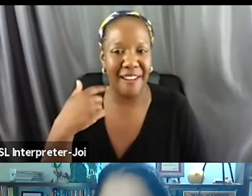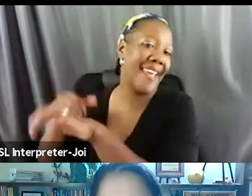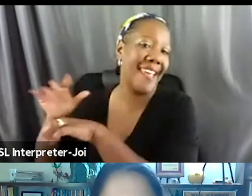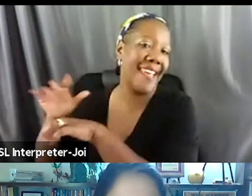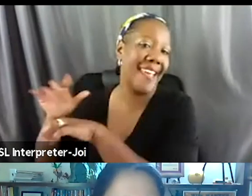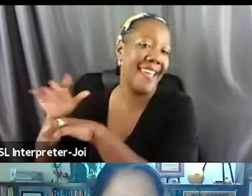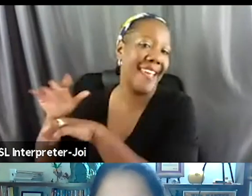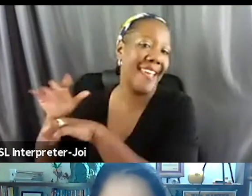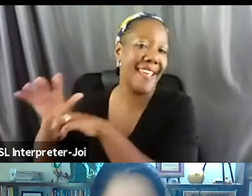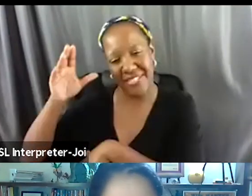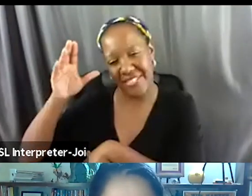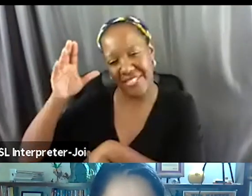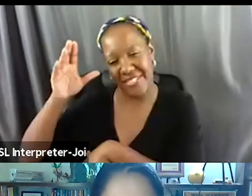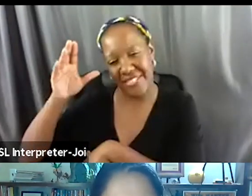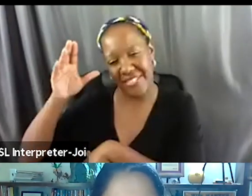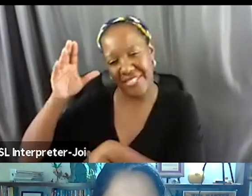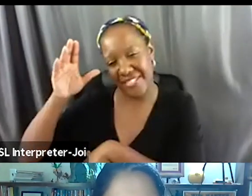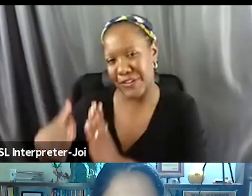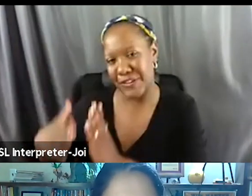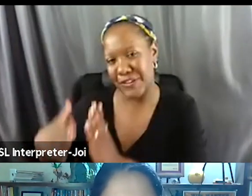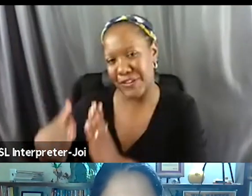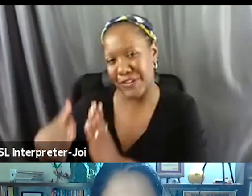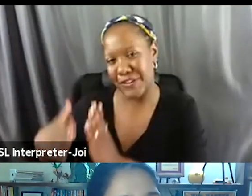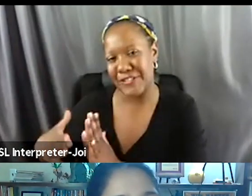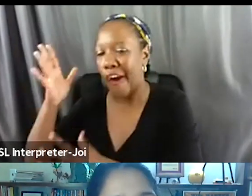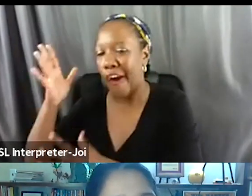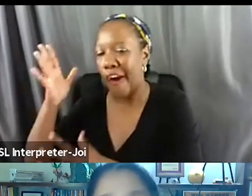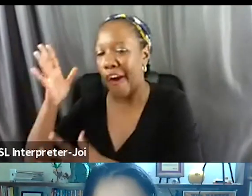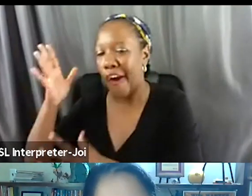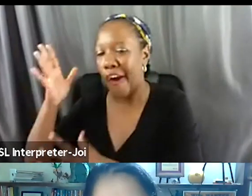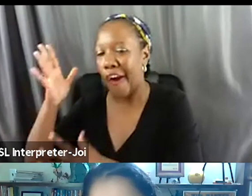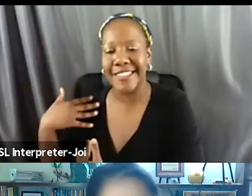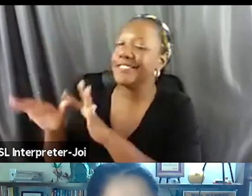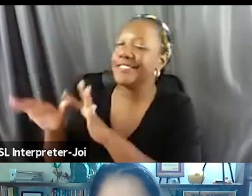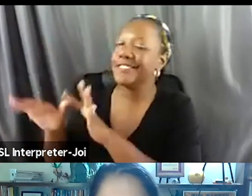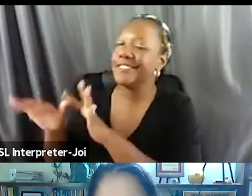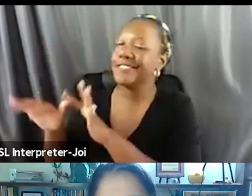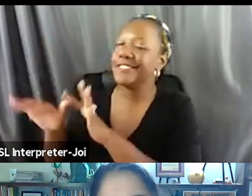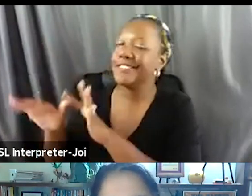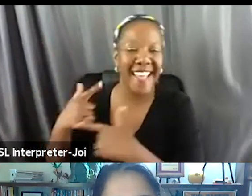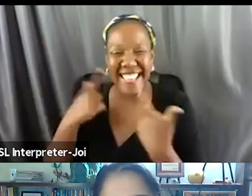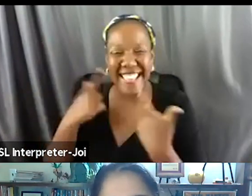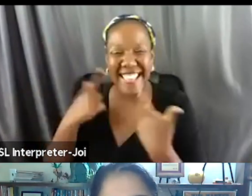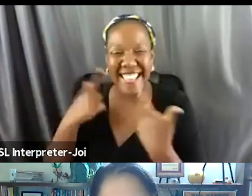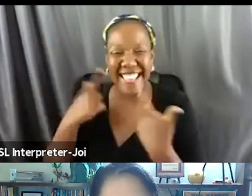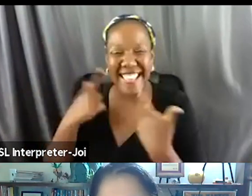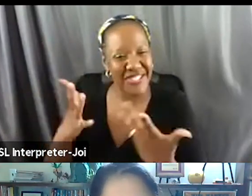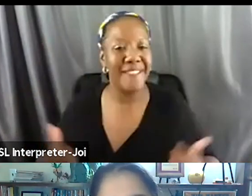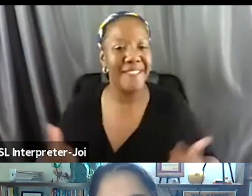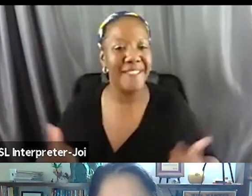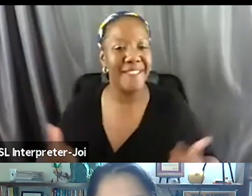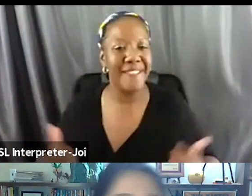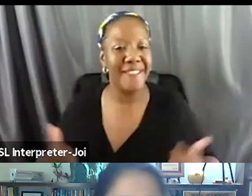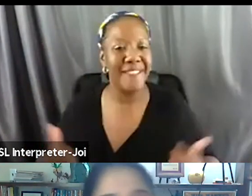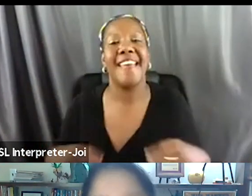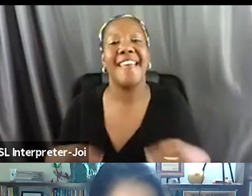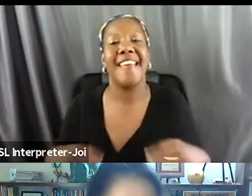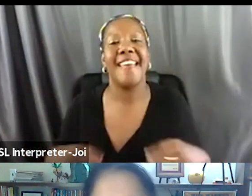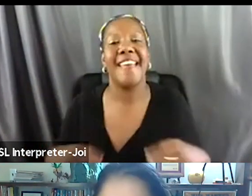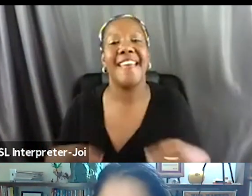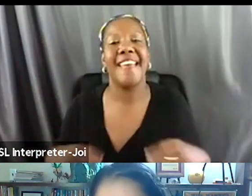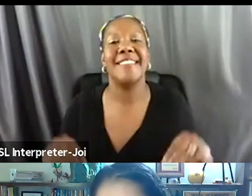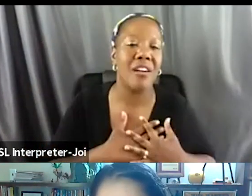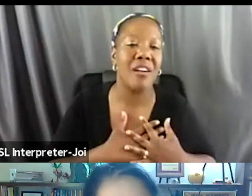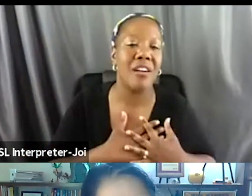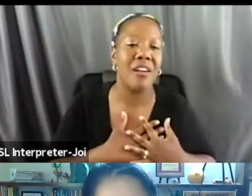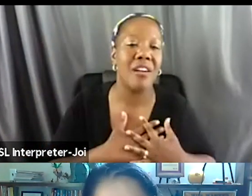just the joy in living, and I think that makes adds more heart and realness to a story versus the shallow, the world is ending kinds